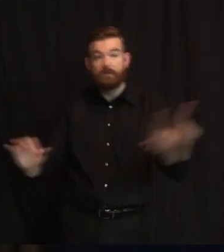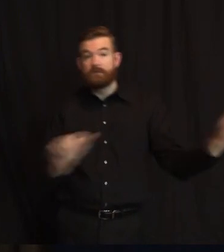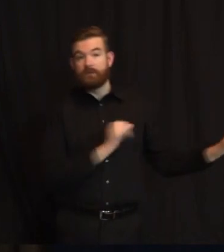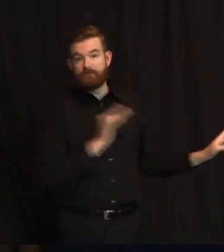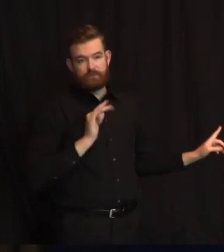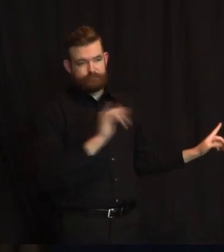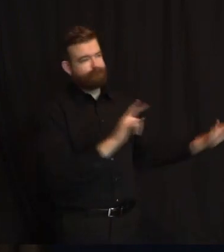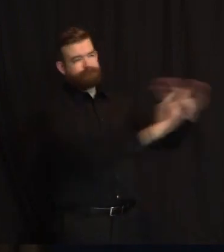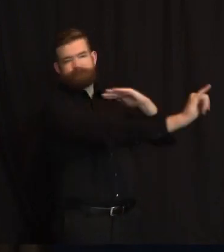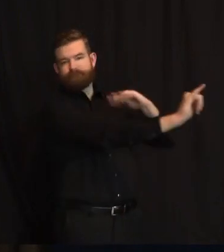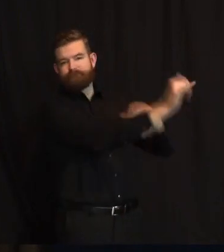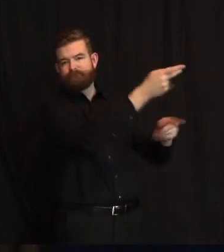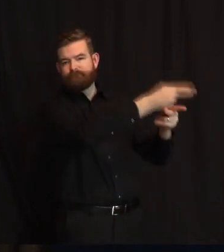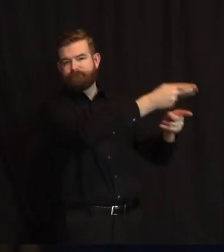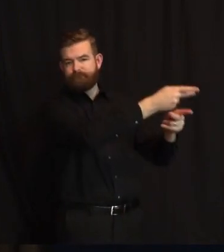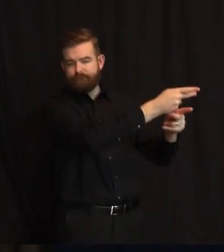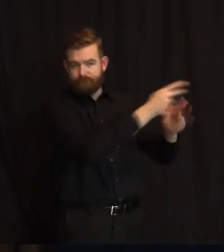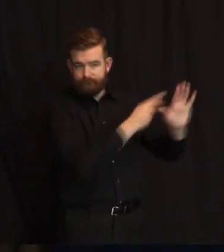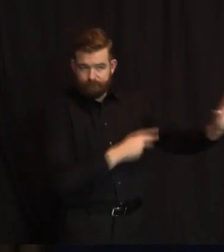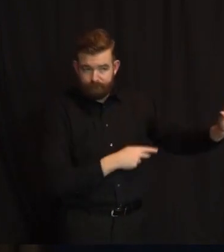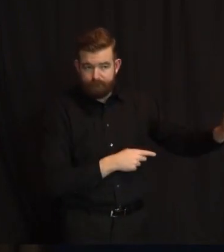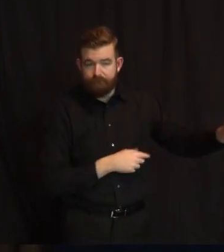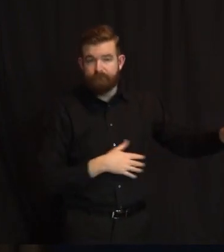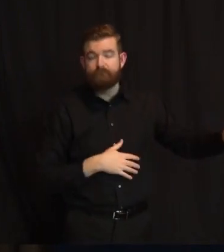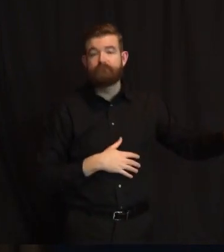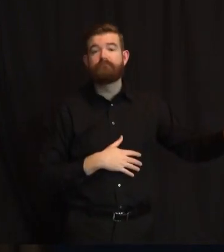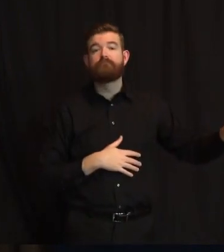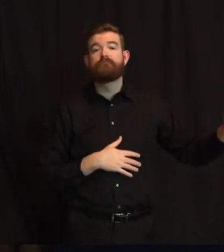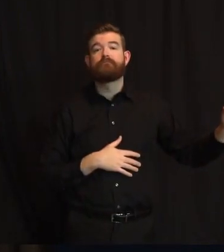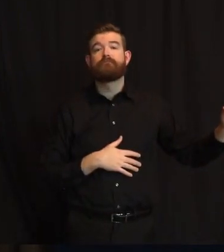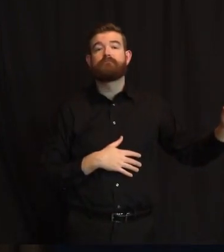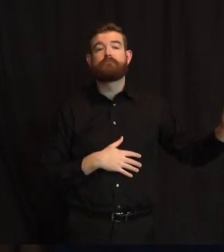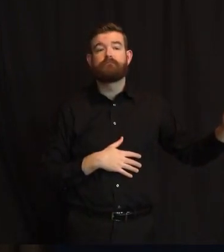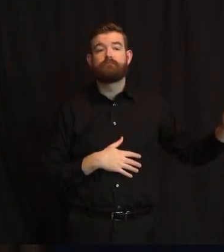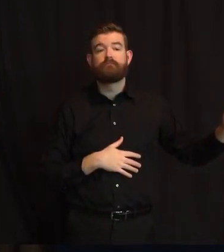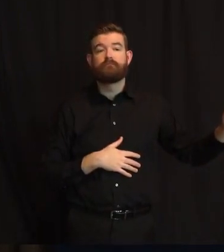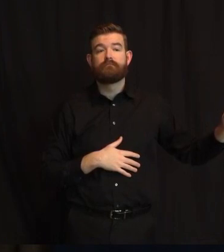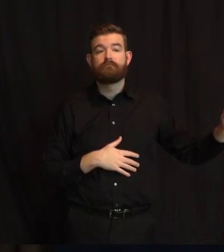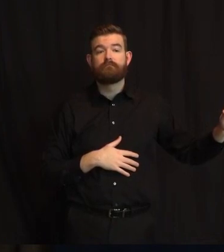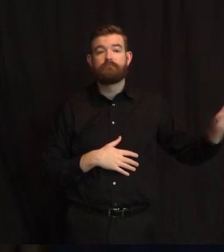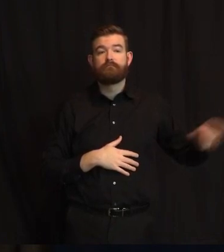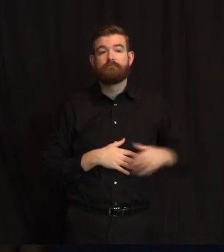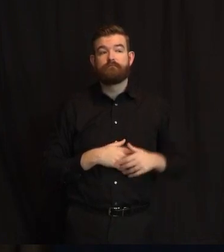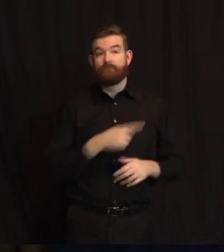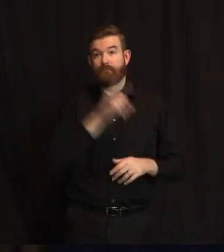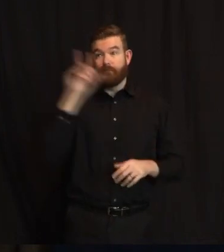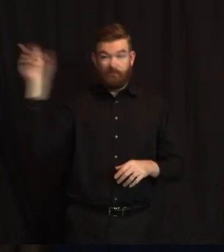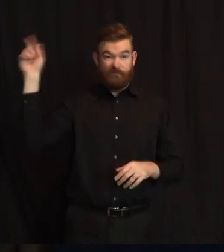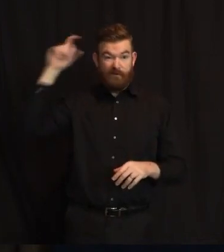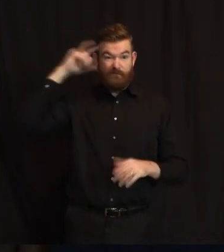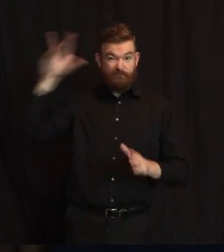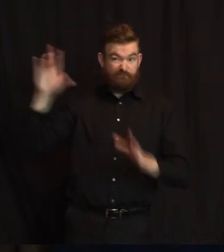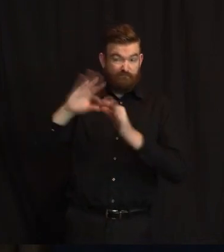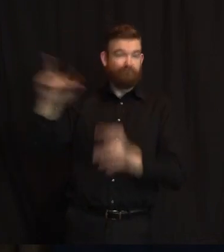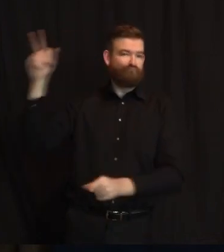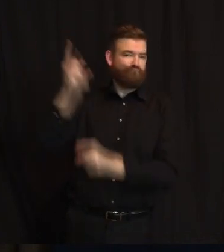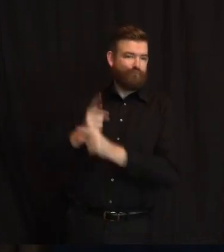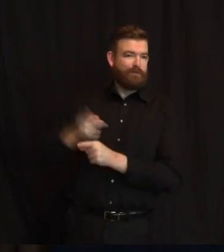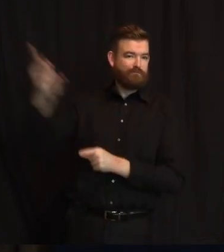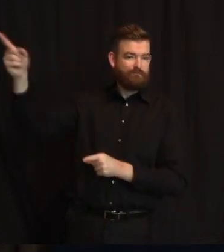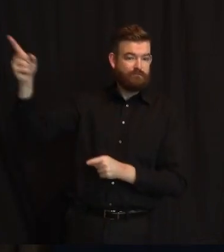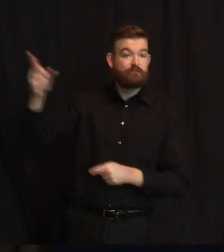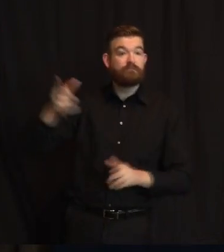As the governor mentioned, you can imagine that when you're running a correctional facility in a correctional setting, that there